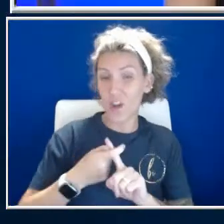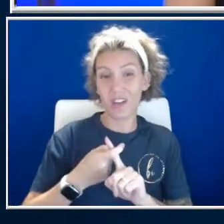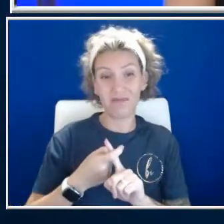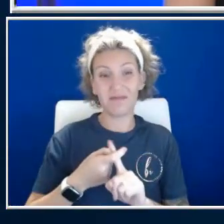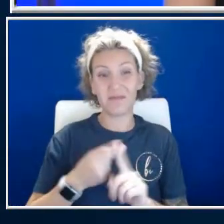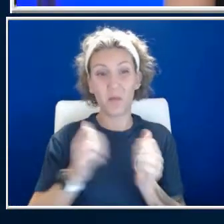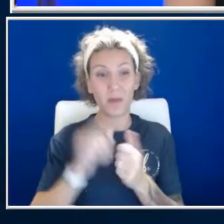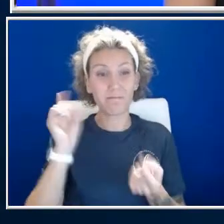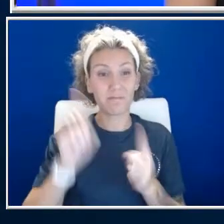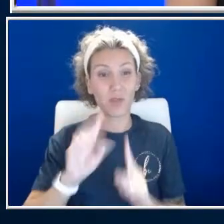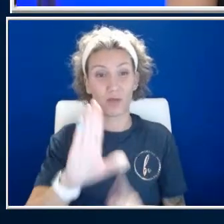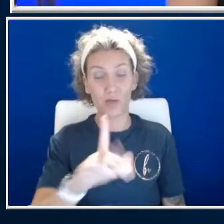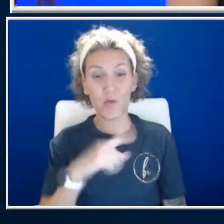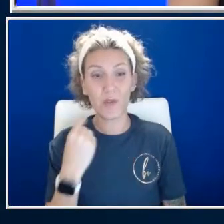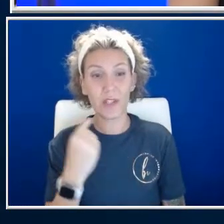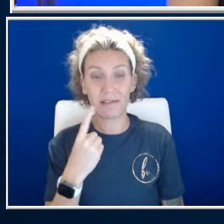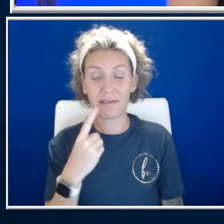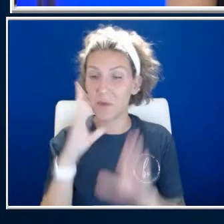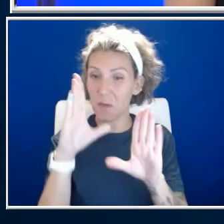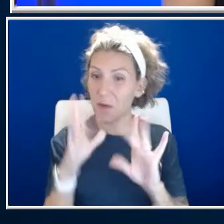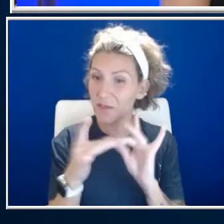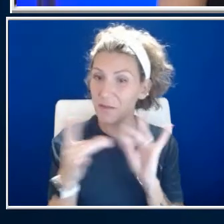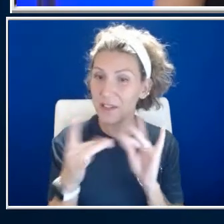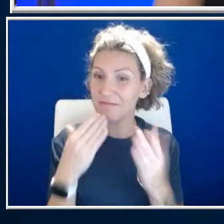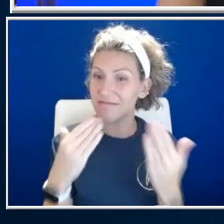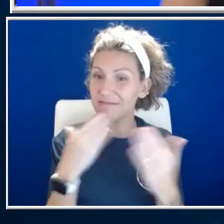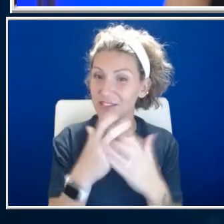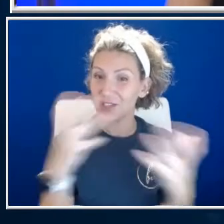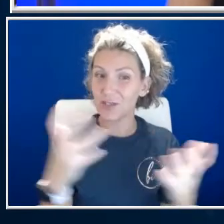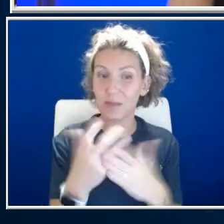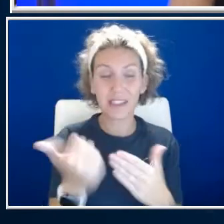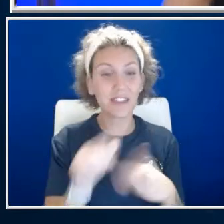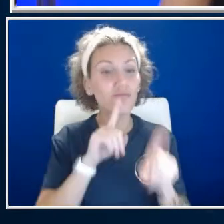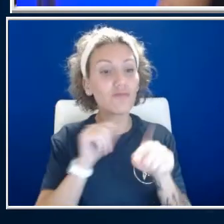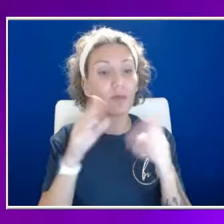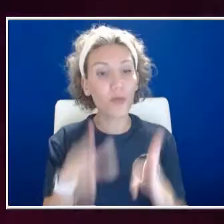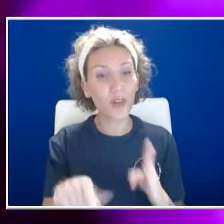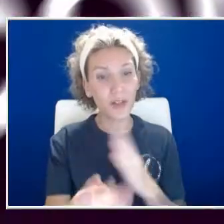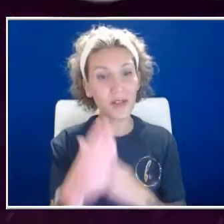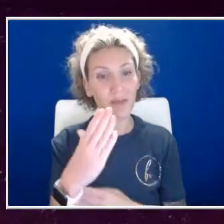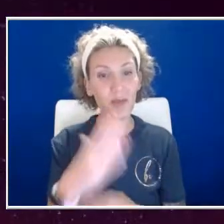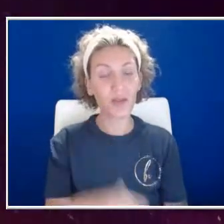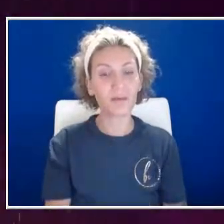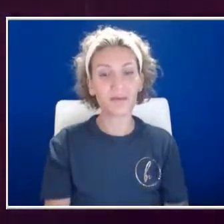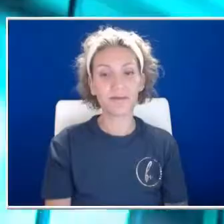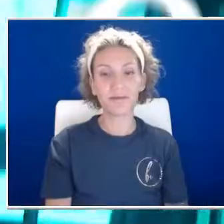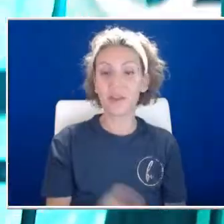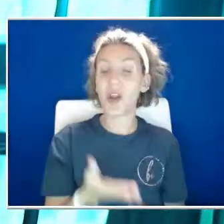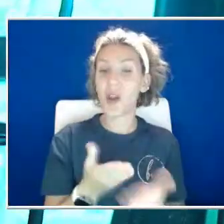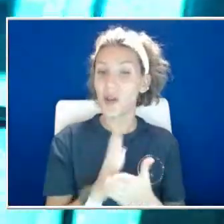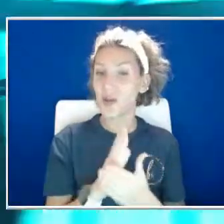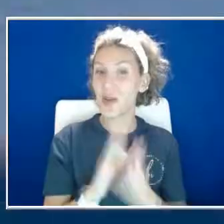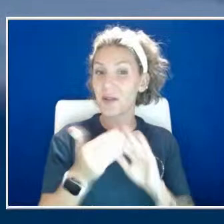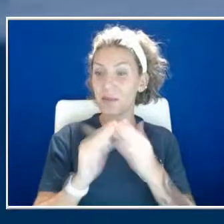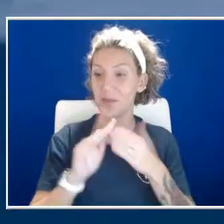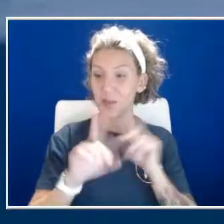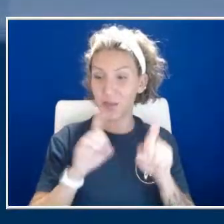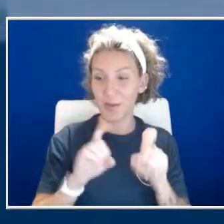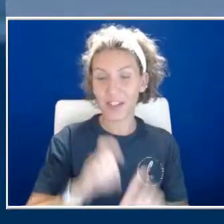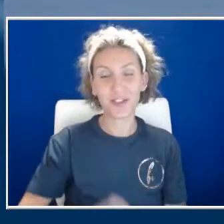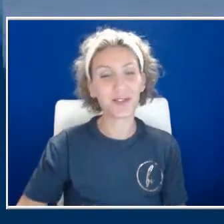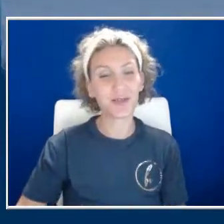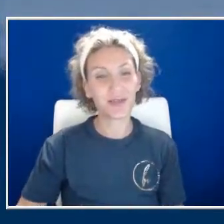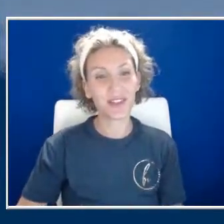message this morning. Dr. Hawkinson, thanks so much. Any reporters with us today? All right, let's get to some community questions. Tim wants to